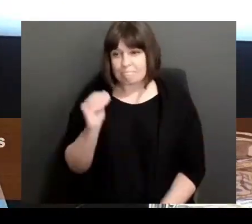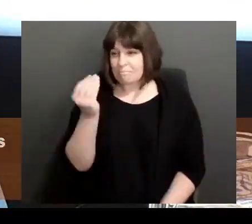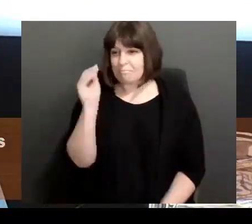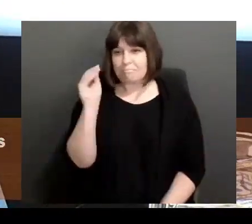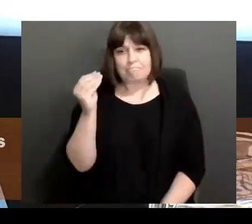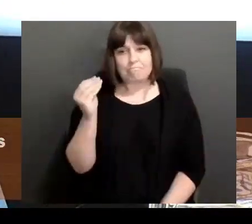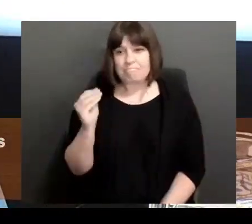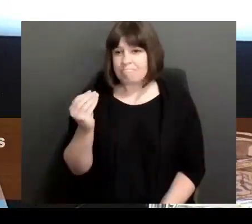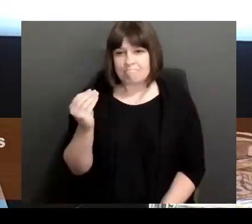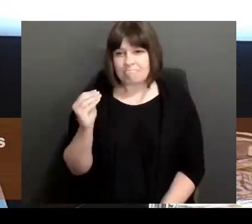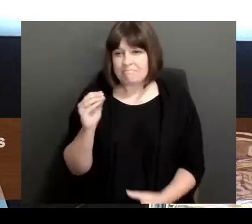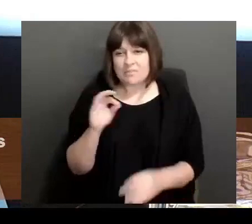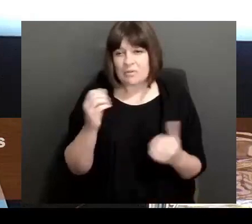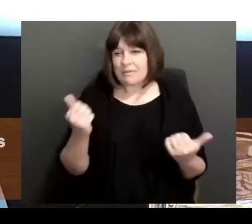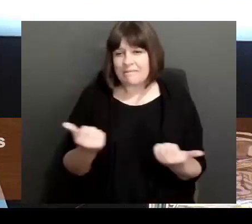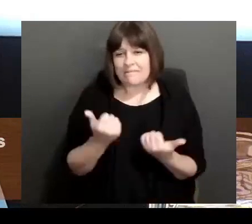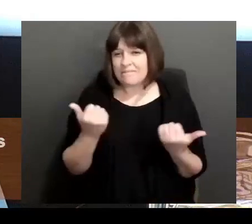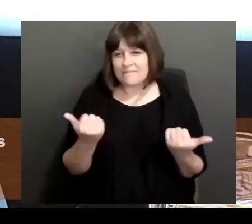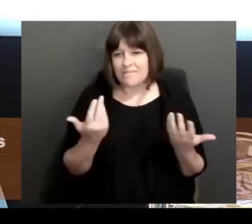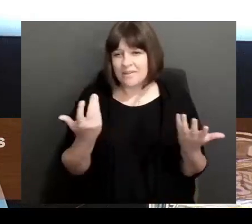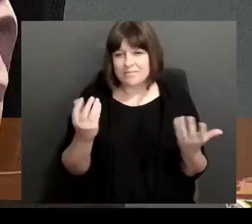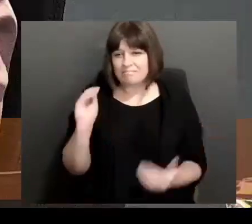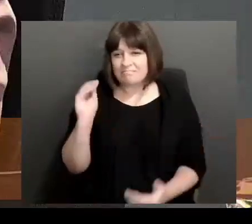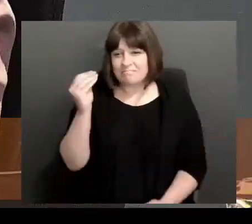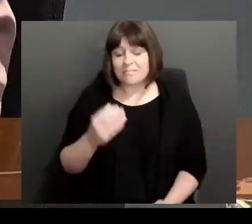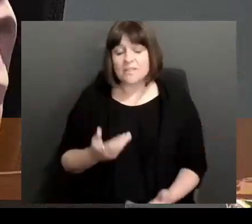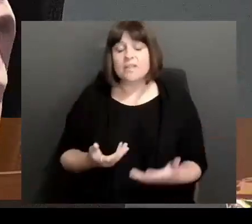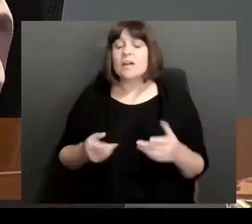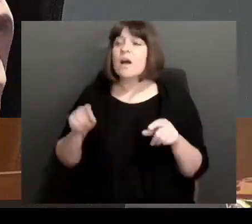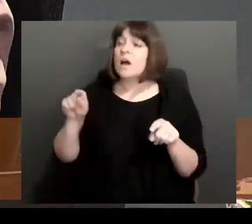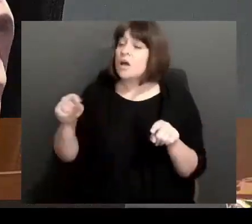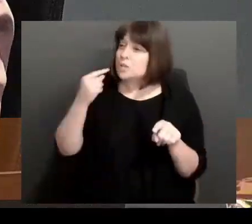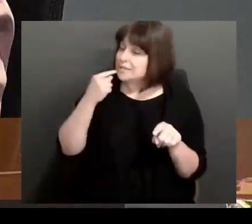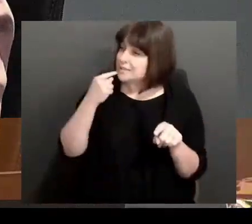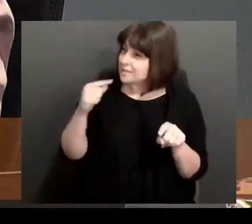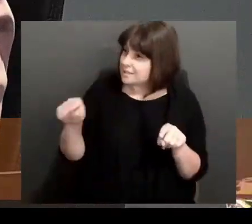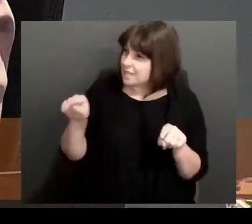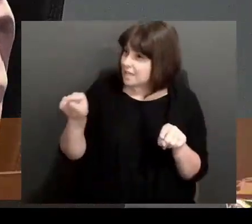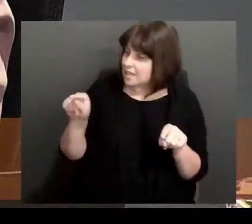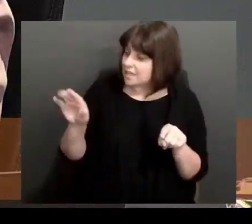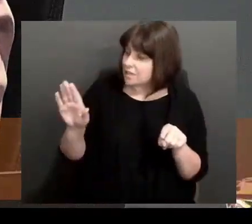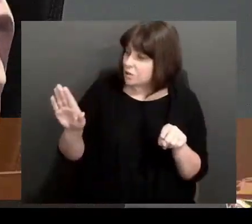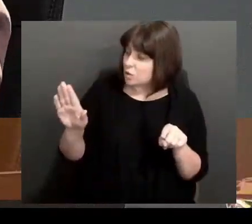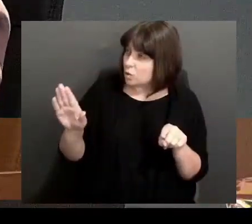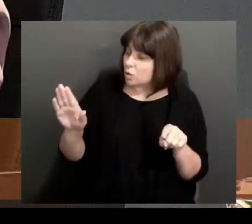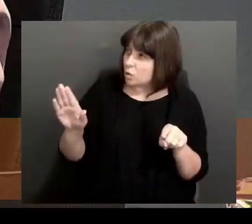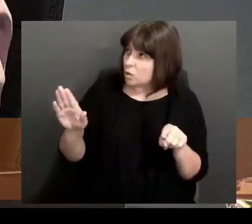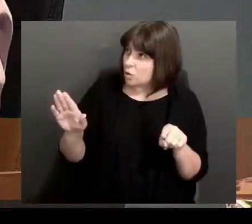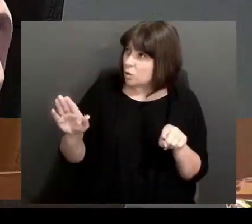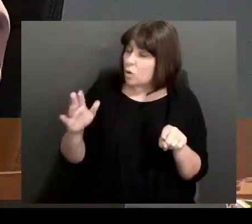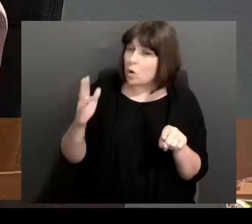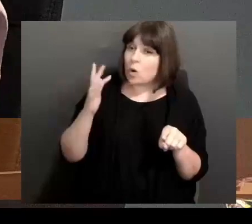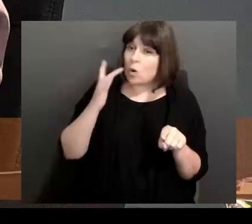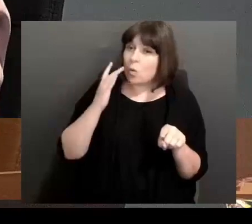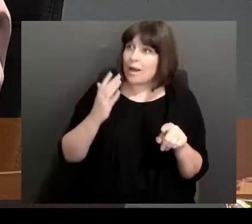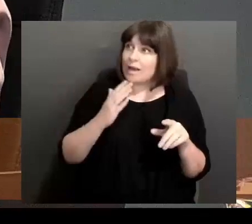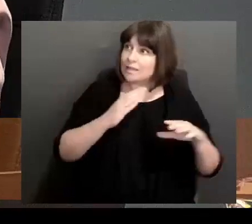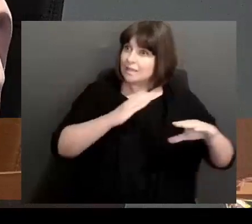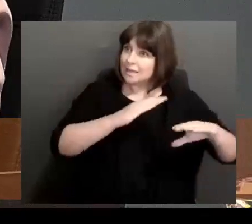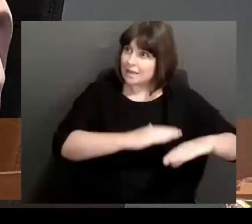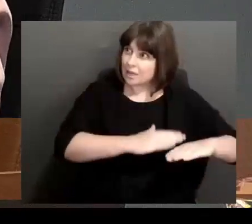doesn't go anywhere near where it needs to go. You did say in your, I think, something to the words of when country's healthy, our people are